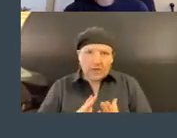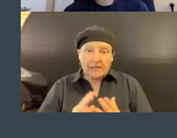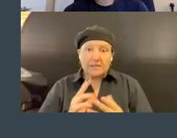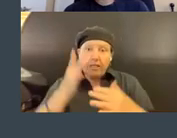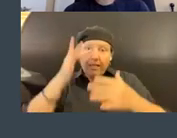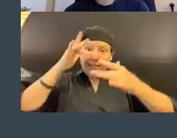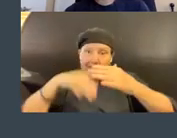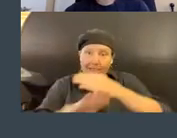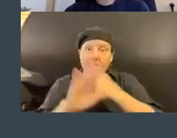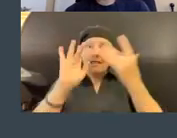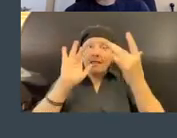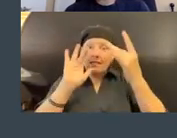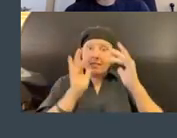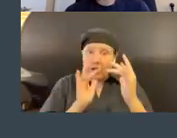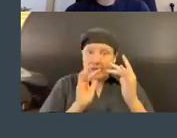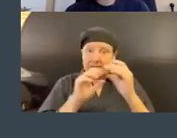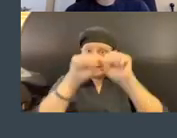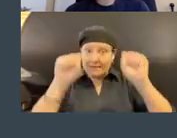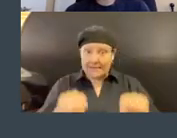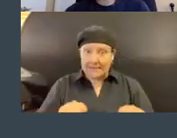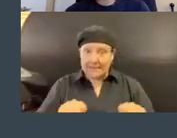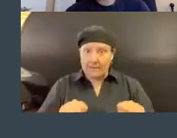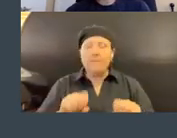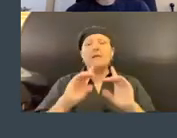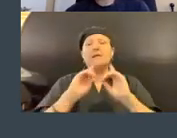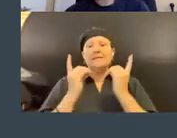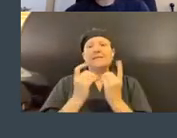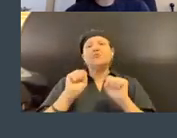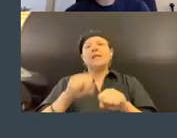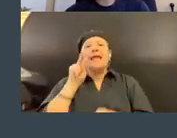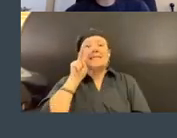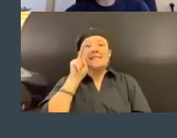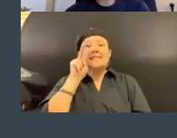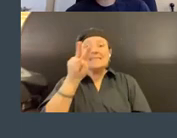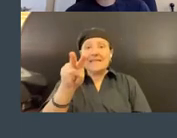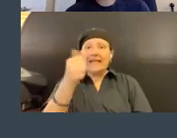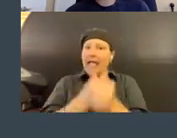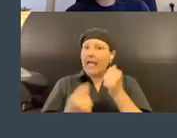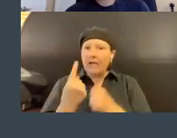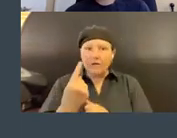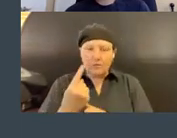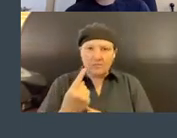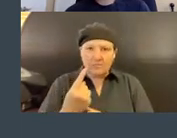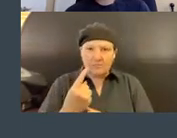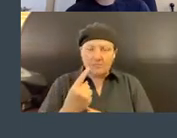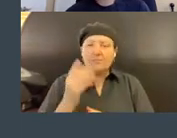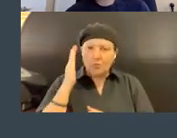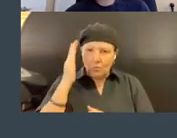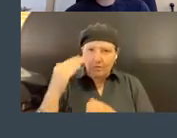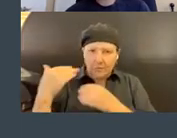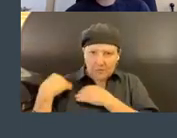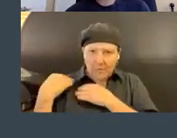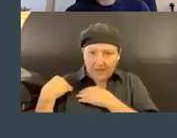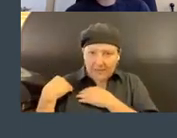the system, and it's another way that the district's going to see and hold everybody accountable to the work. I guess